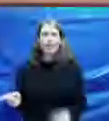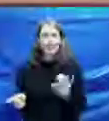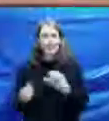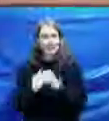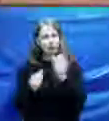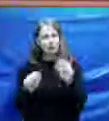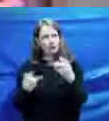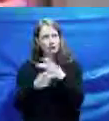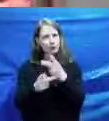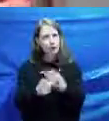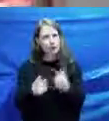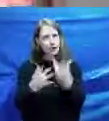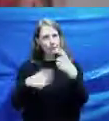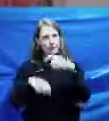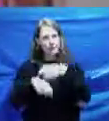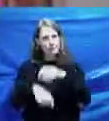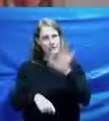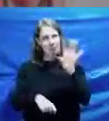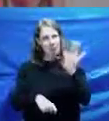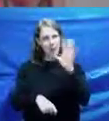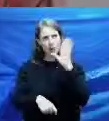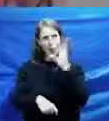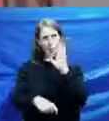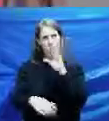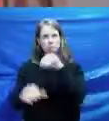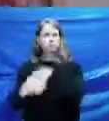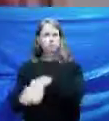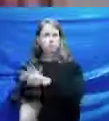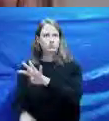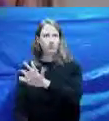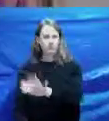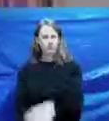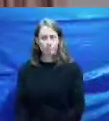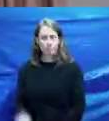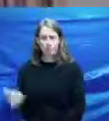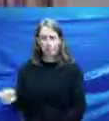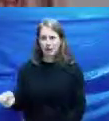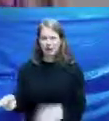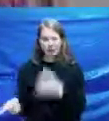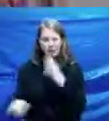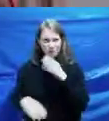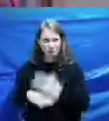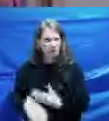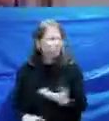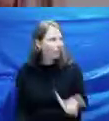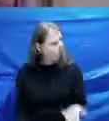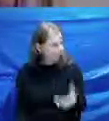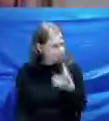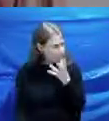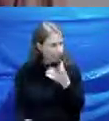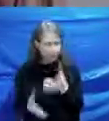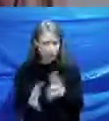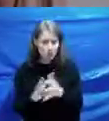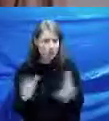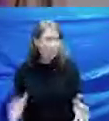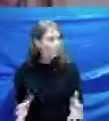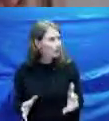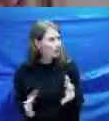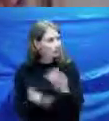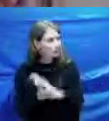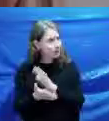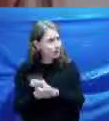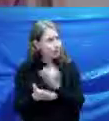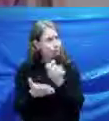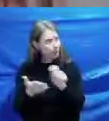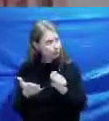do we really have to do it that way? And so instead, this idea of when you get deeper, when you build understanding, this picture of what does